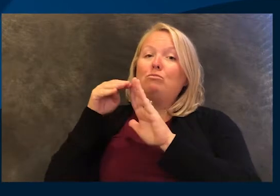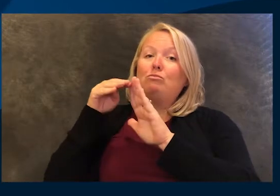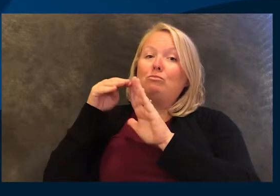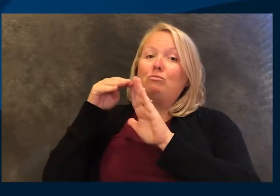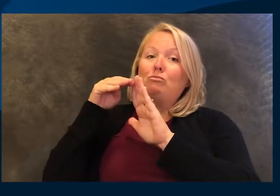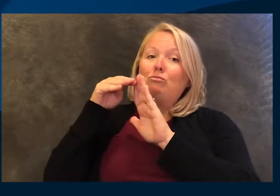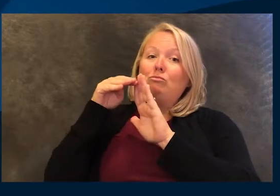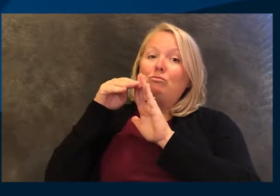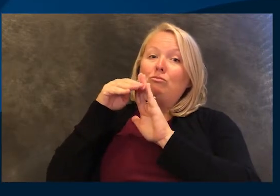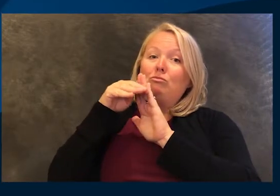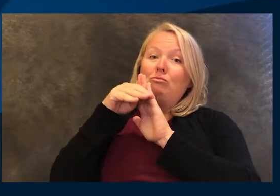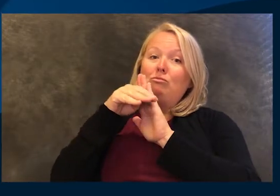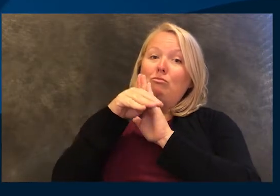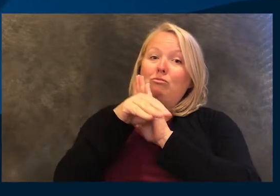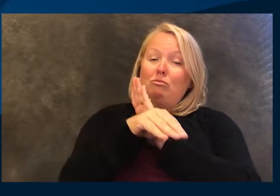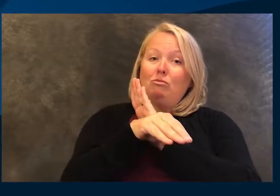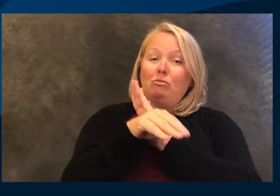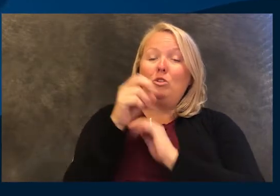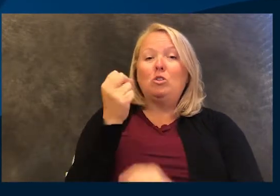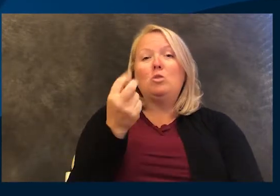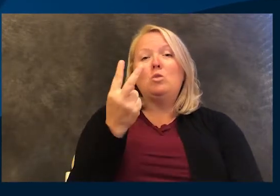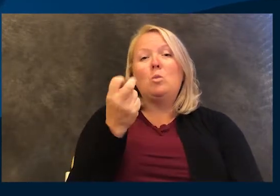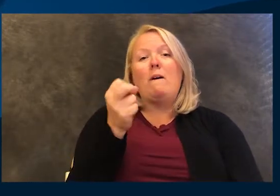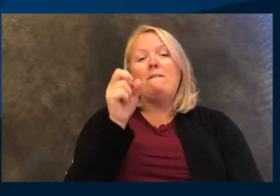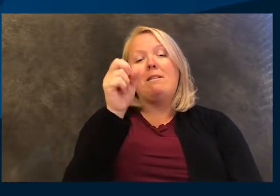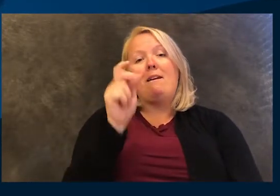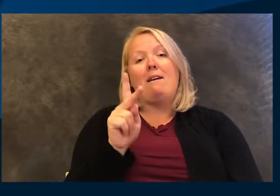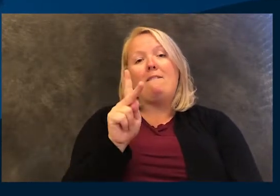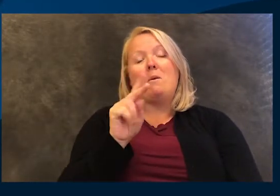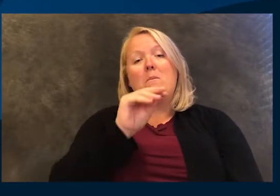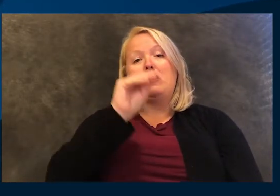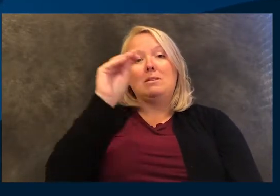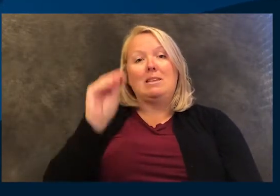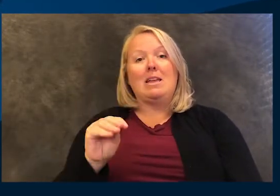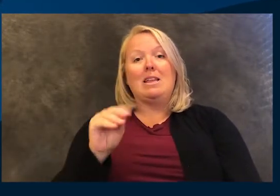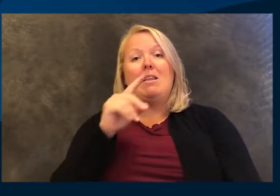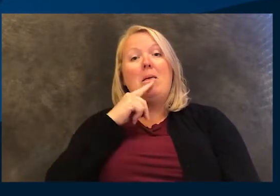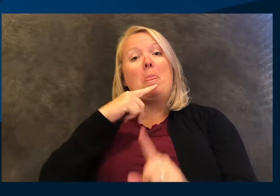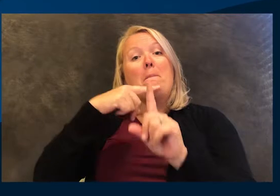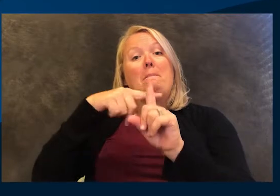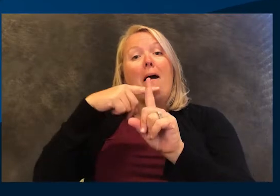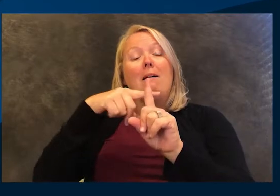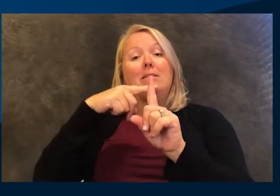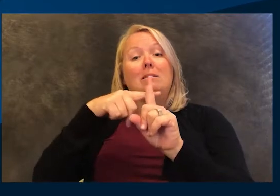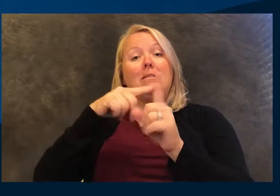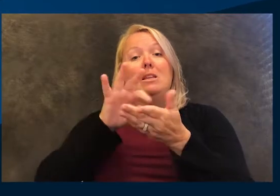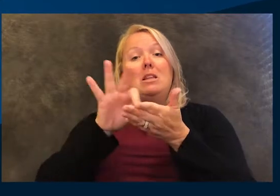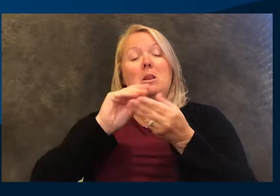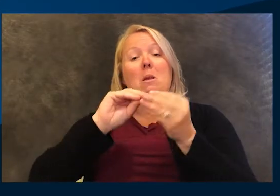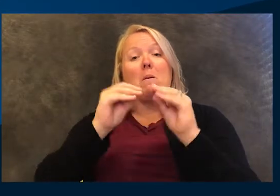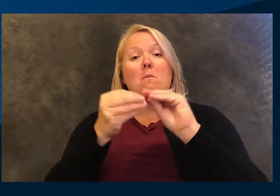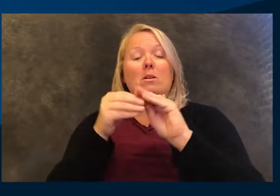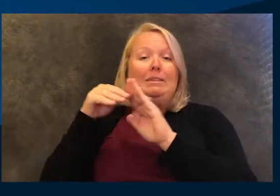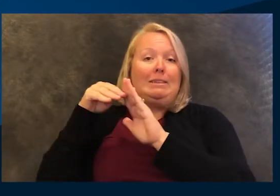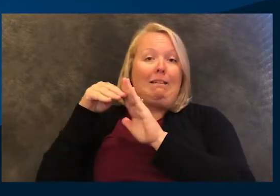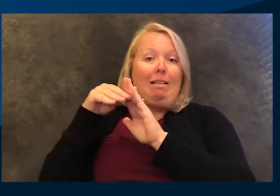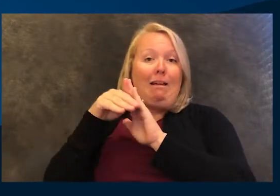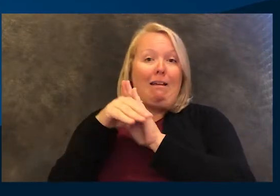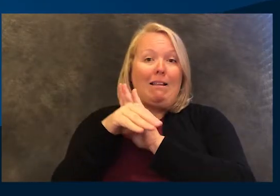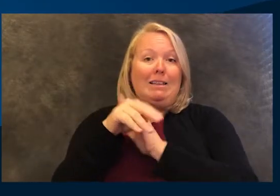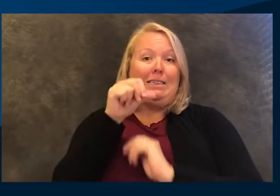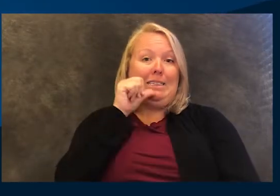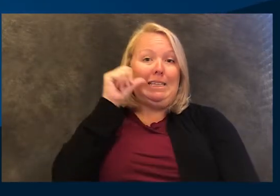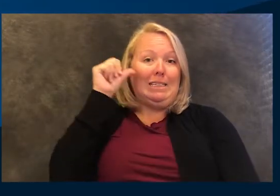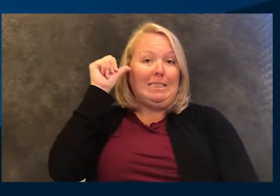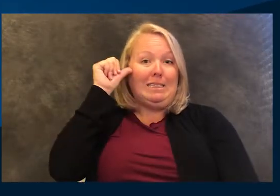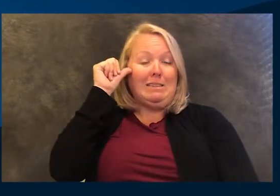been reported by 12.5%. The positivity rate is also in decline as of yesterday, which would have